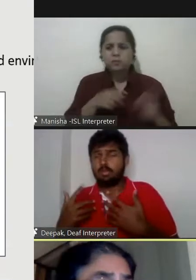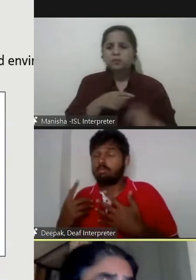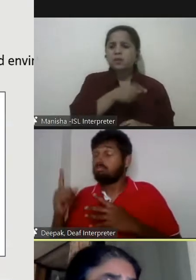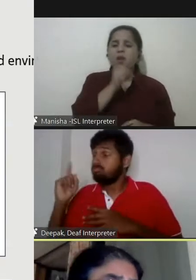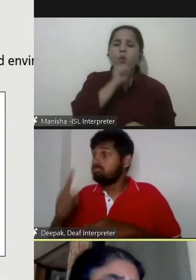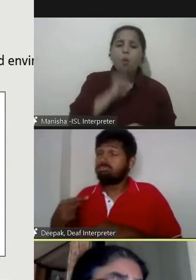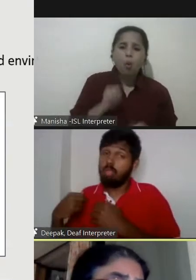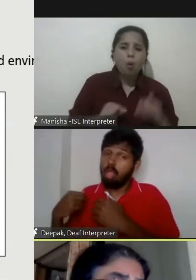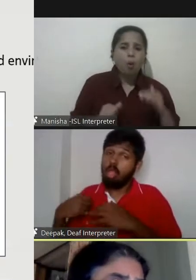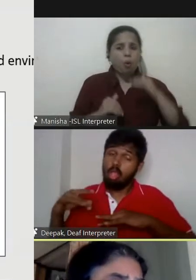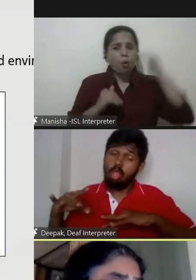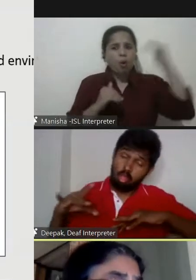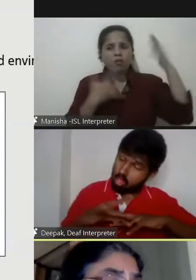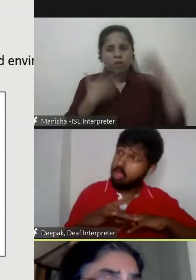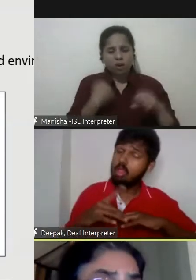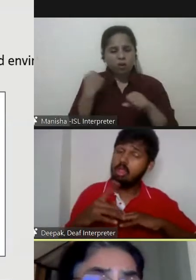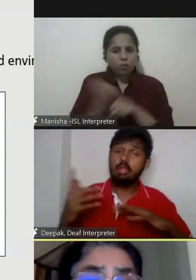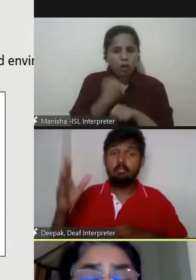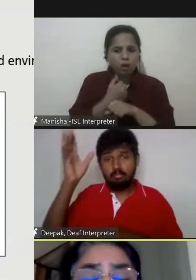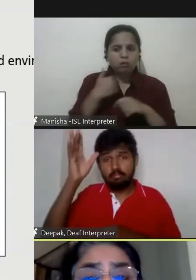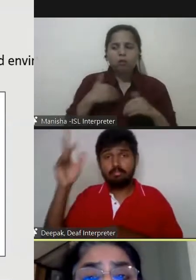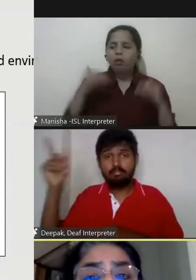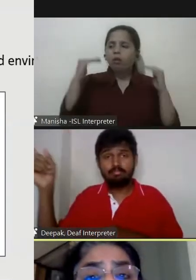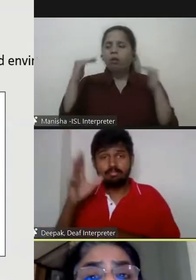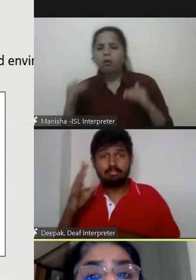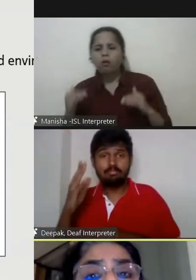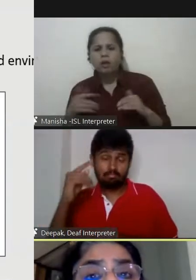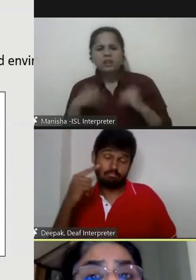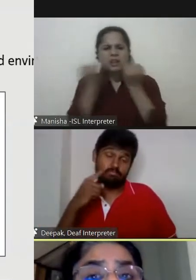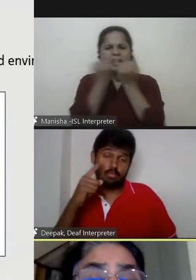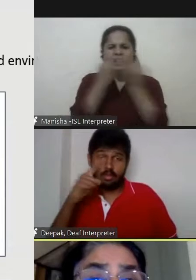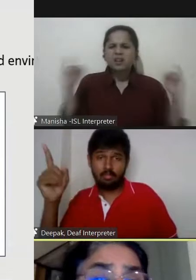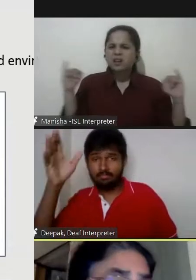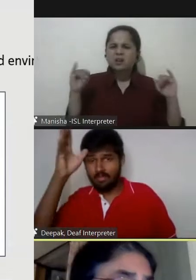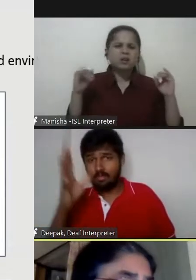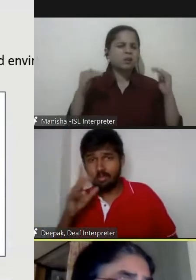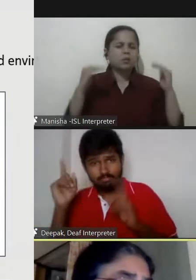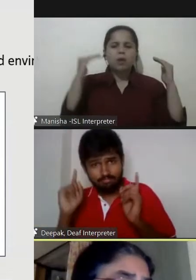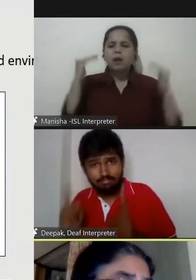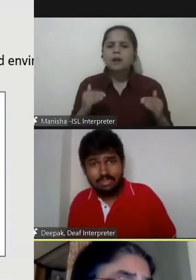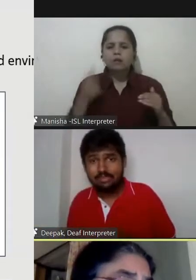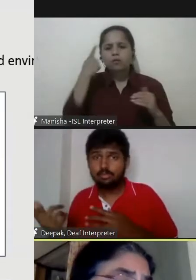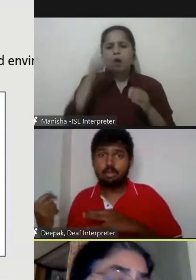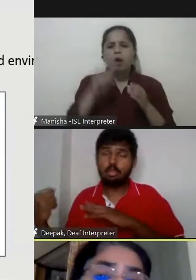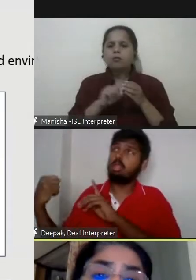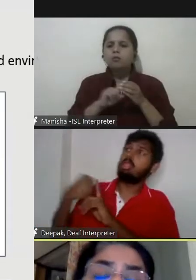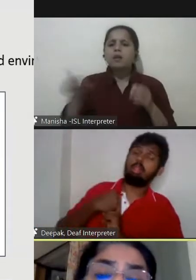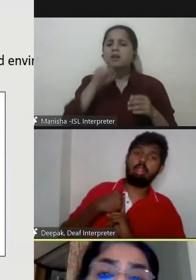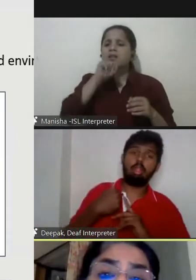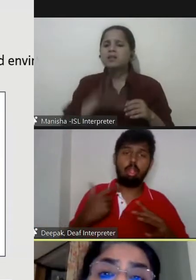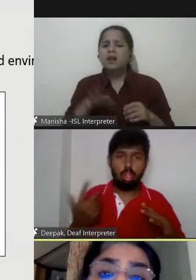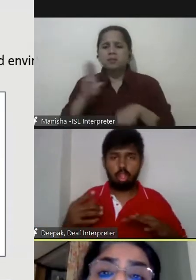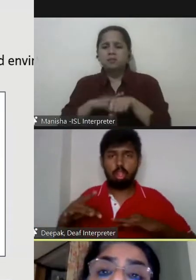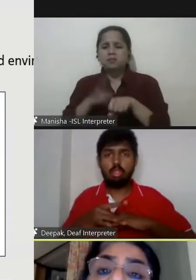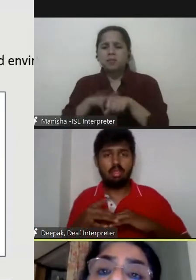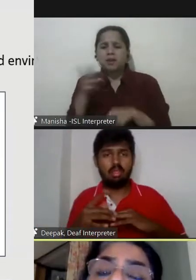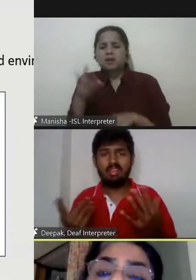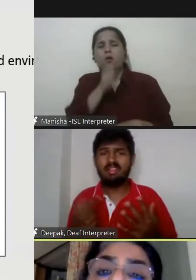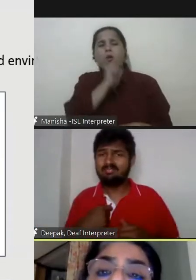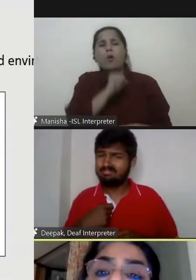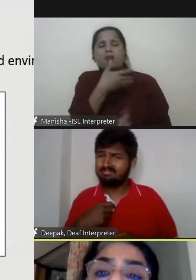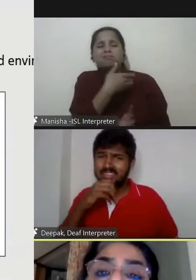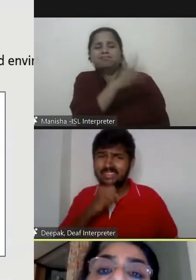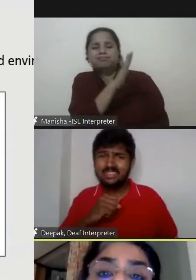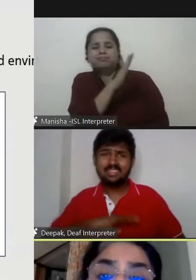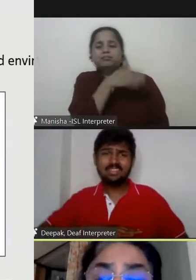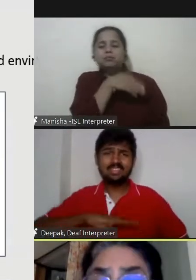reduced ability to work and independence and exclusion from the younger members of the family were